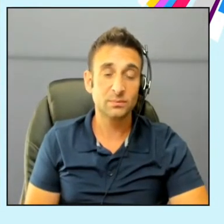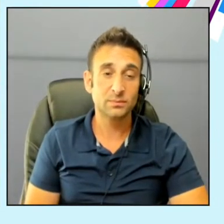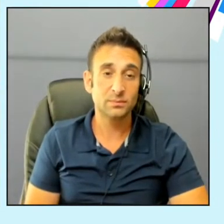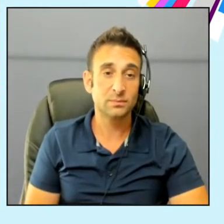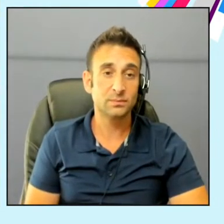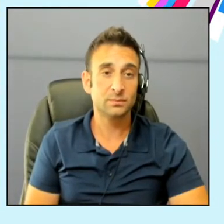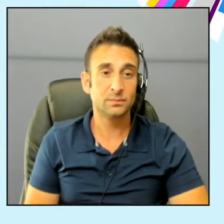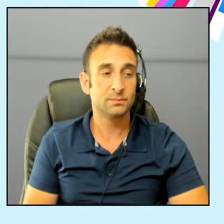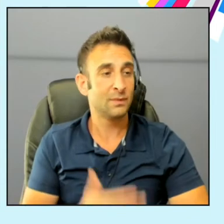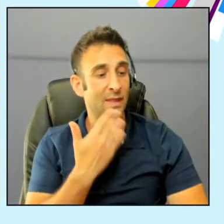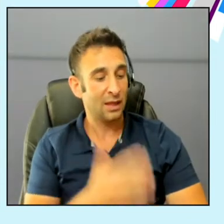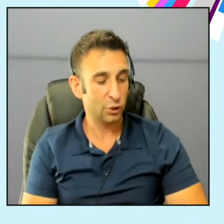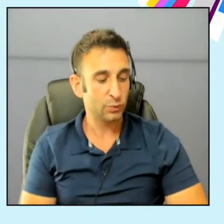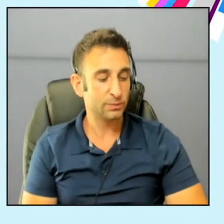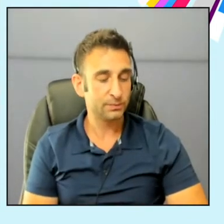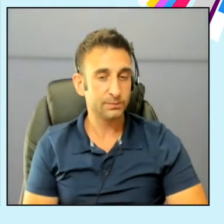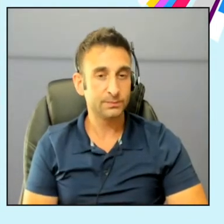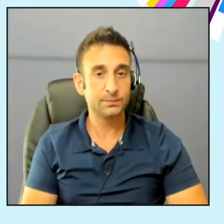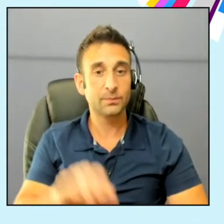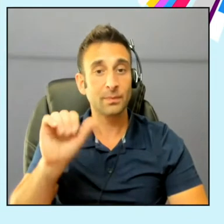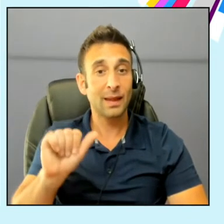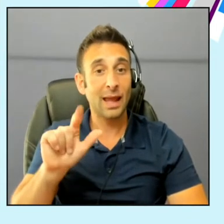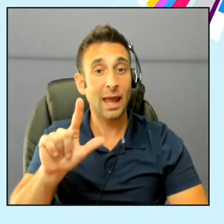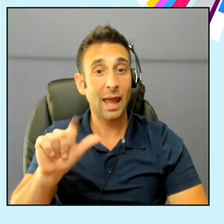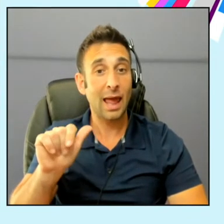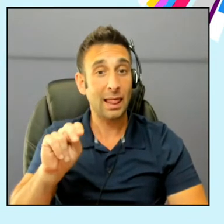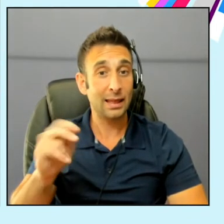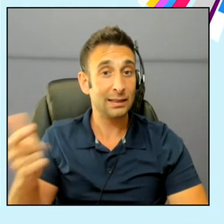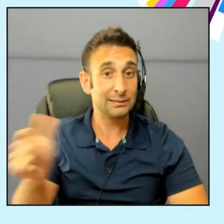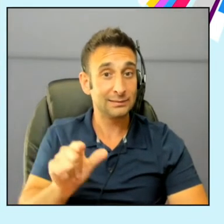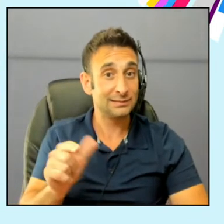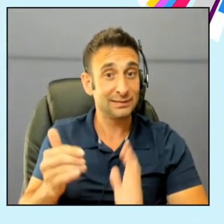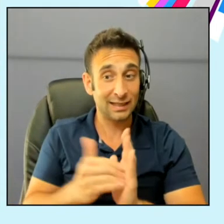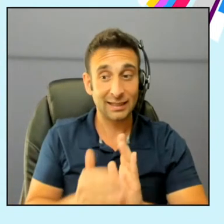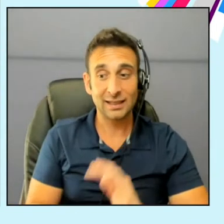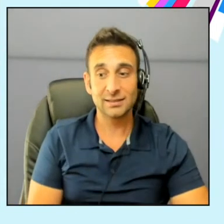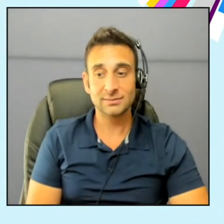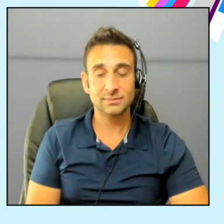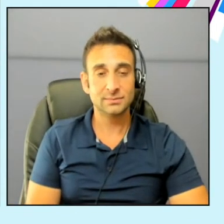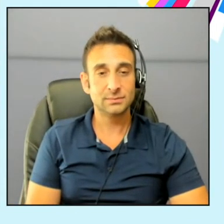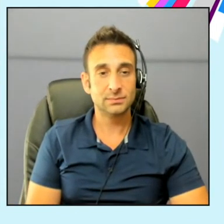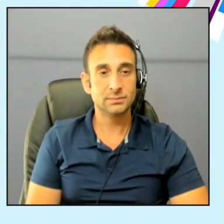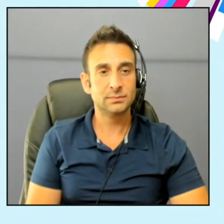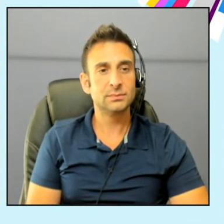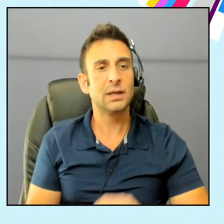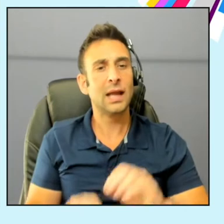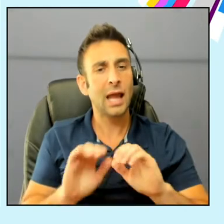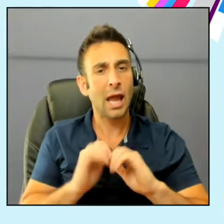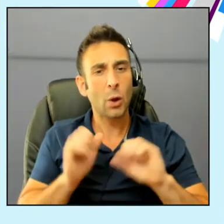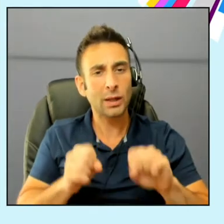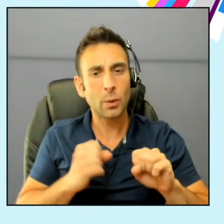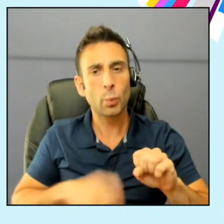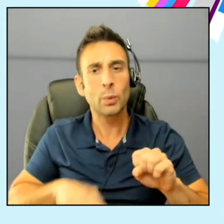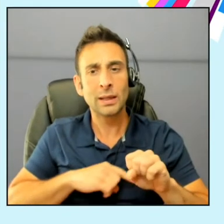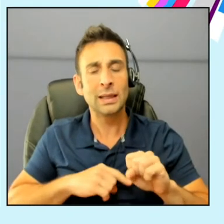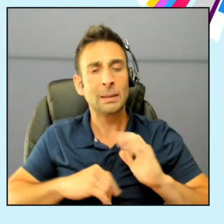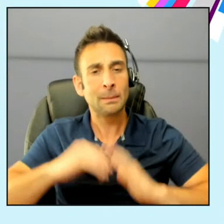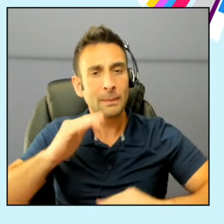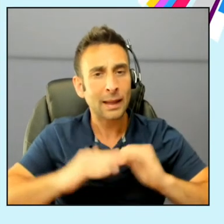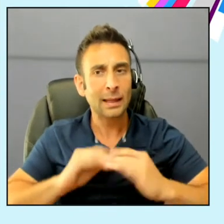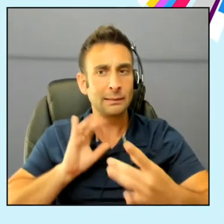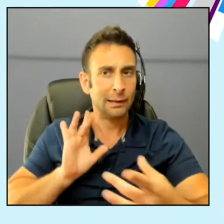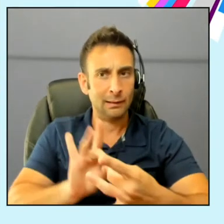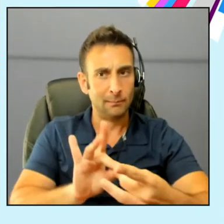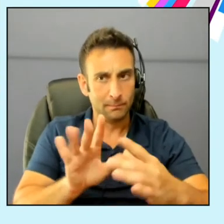Thank you. Alan, let me bring you back into the conversation. How can we build coalitions transnationally to address the state of a